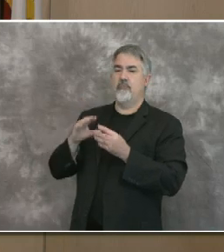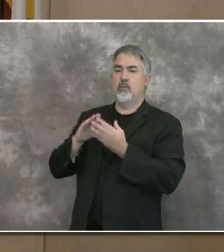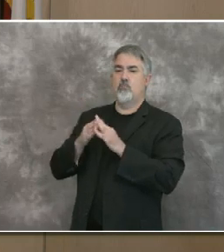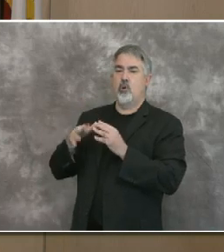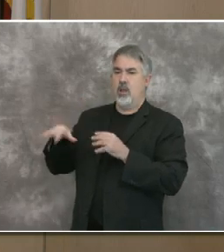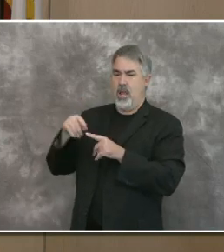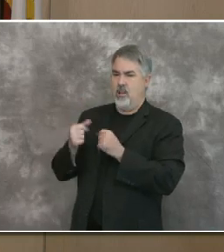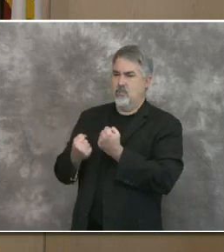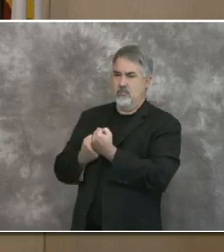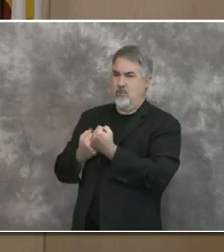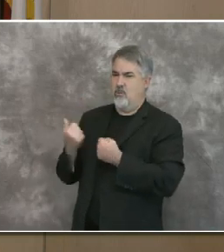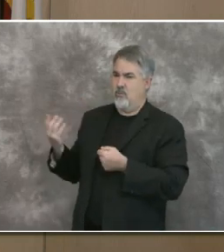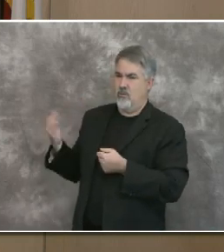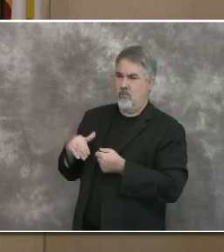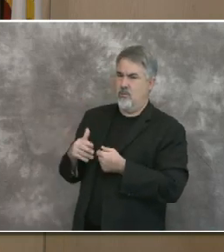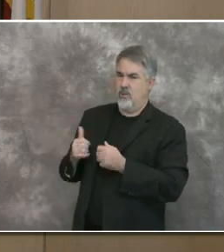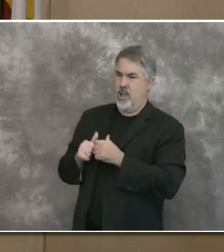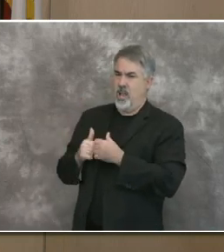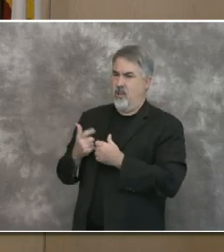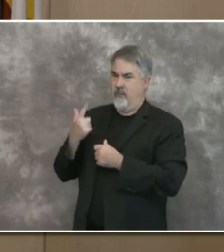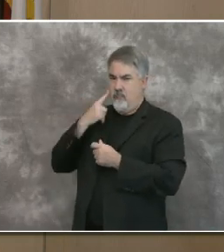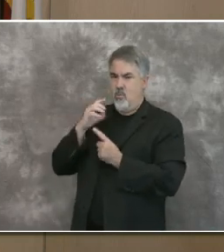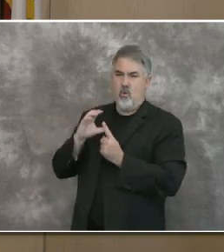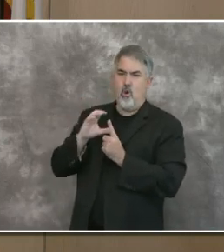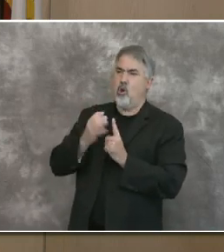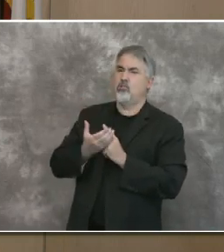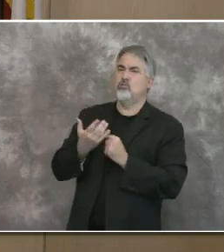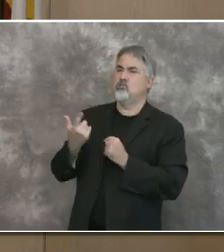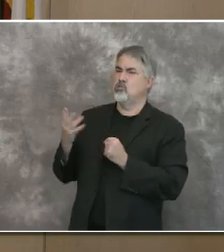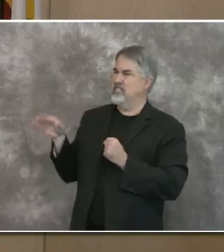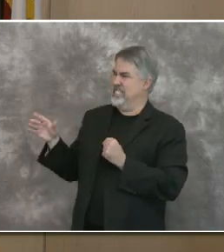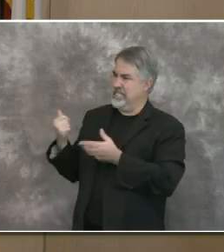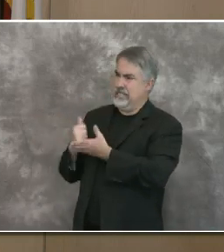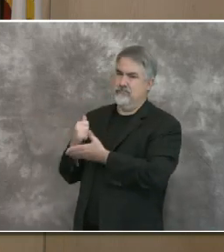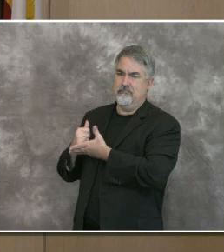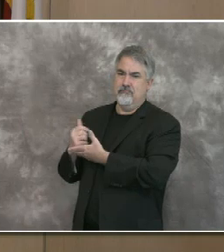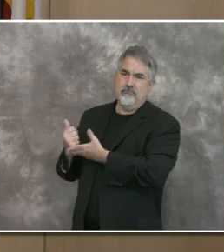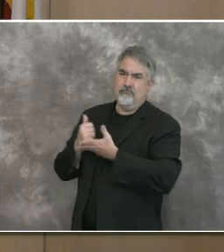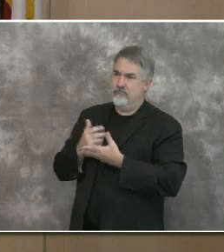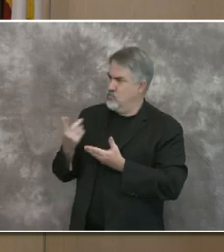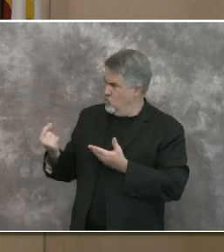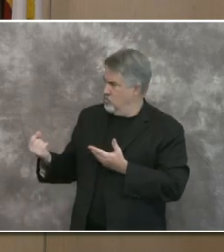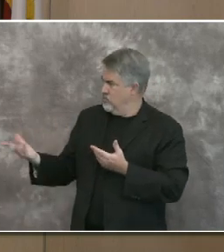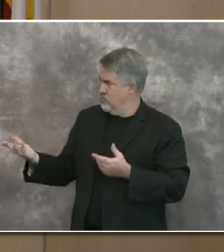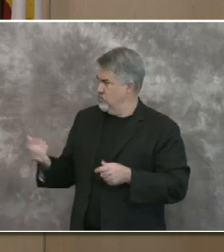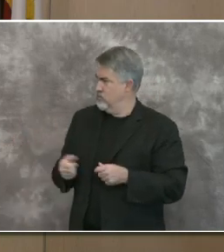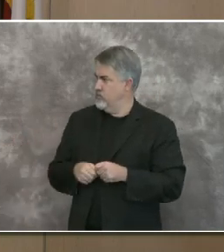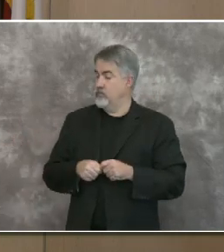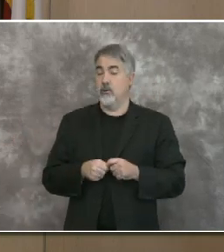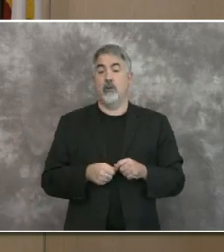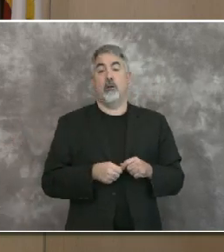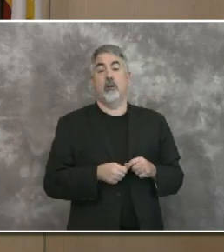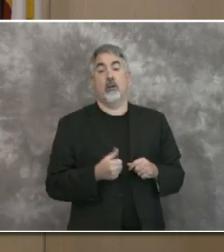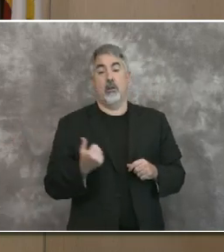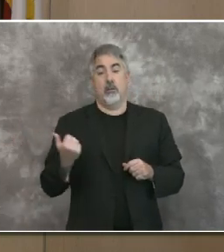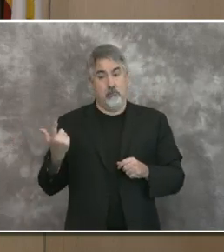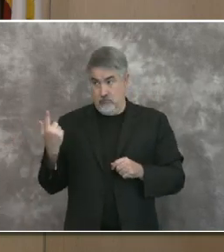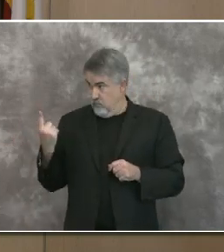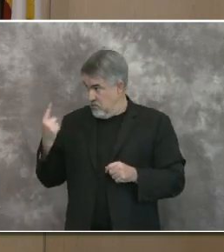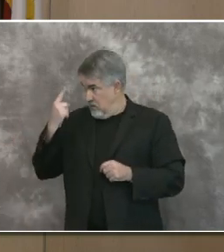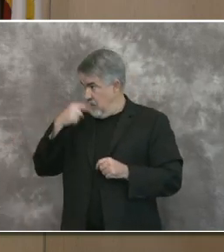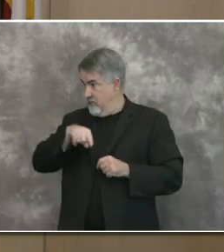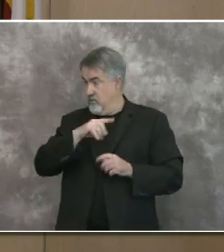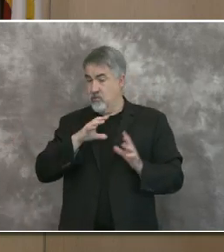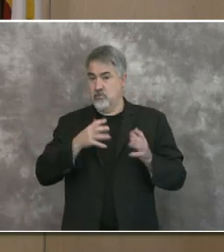around sort of cultural awareness, as mentioned. Yes, and I